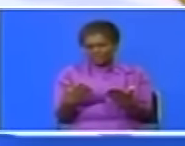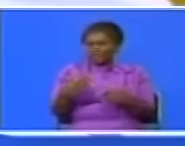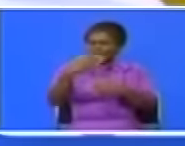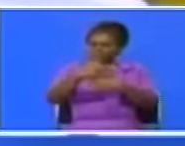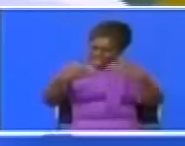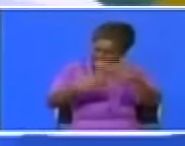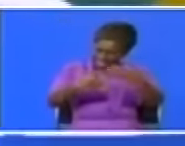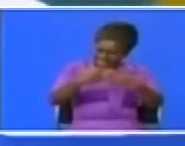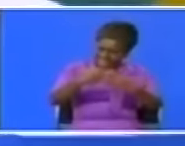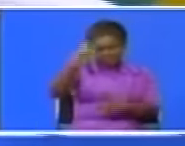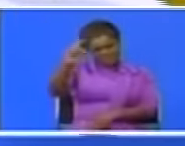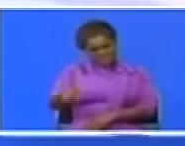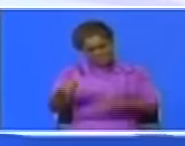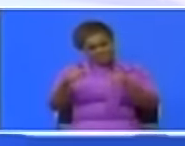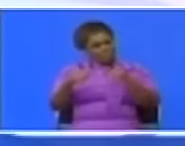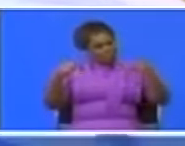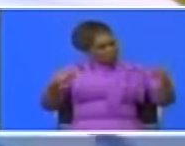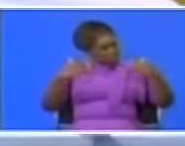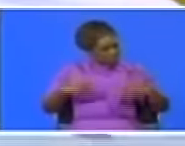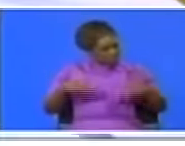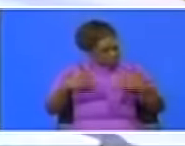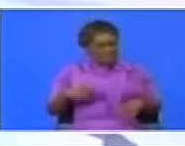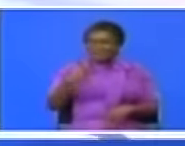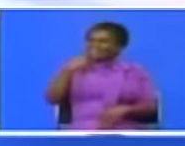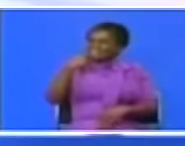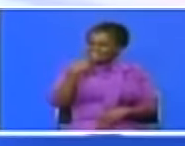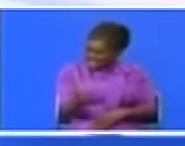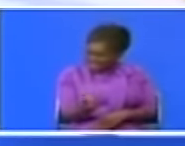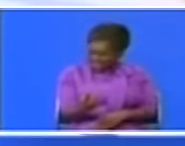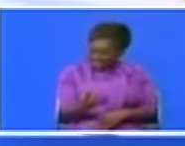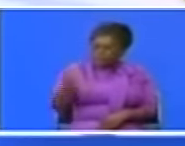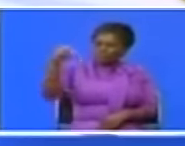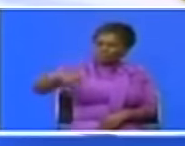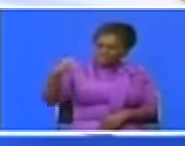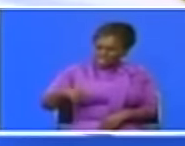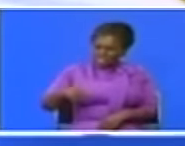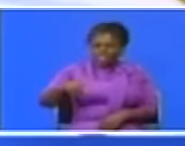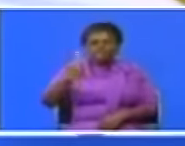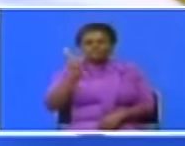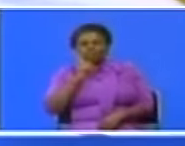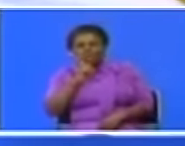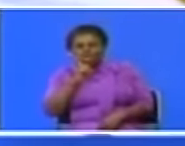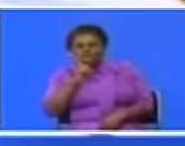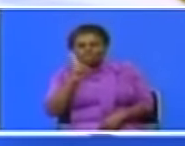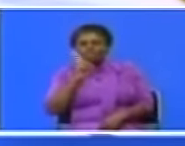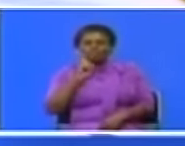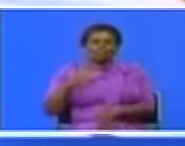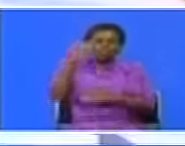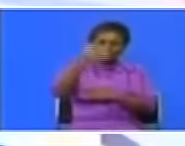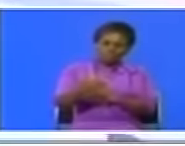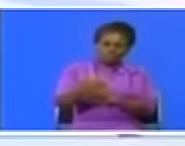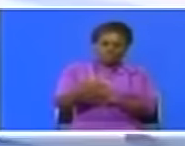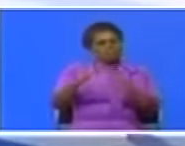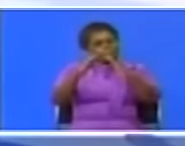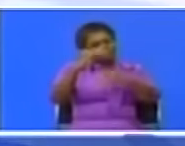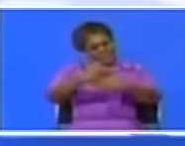Zitajengwa, my friend. Mtu yote anayepinga, let me assure you, leo, nkesho, nkesho kutwa, pinga, lakini